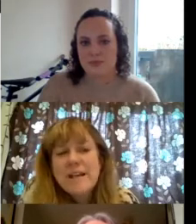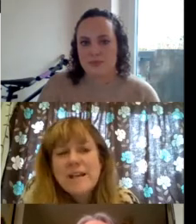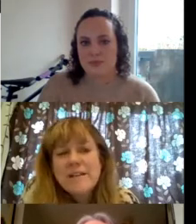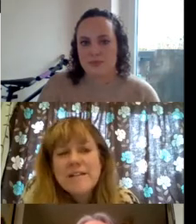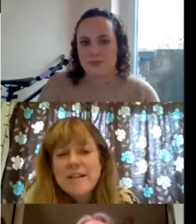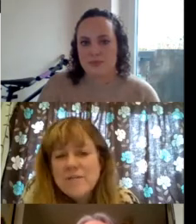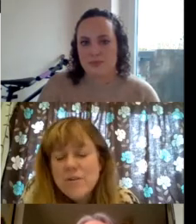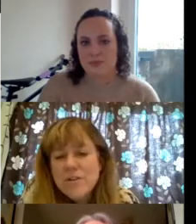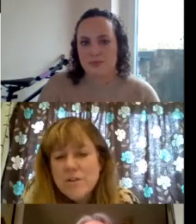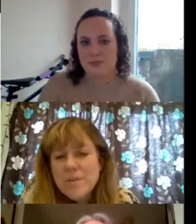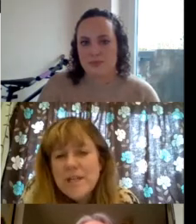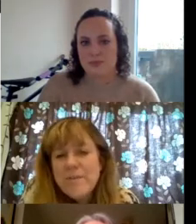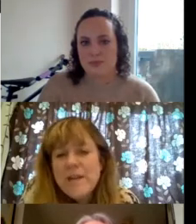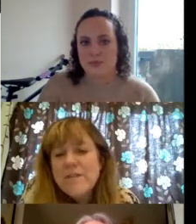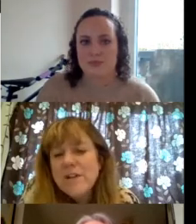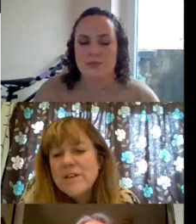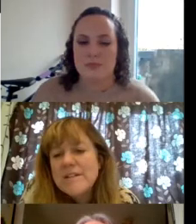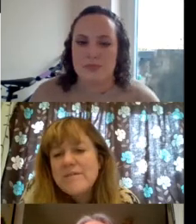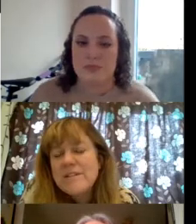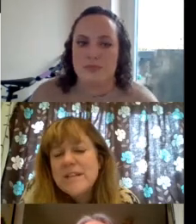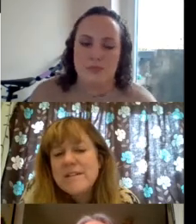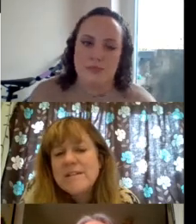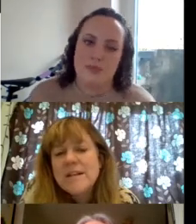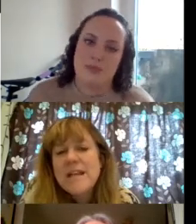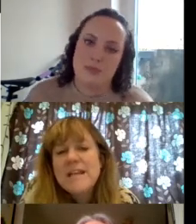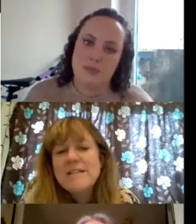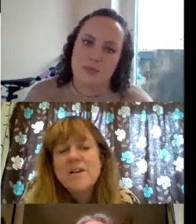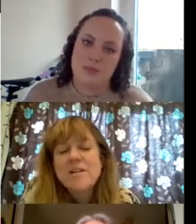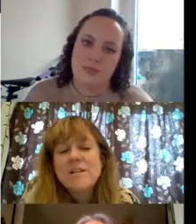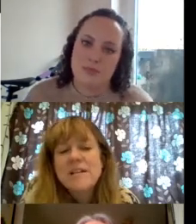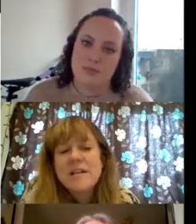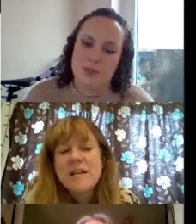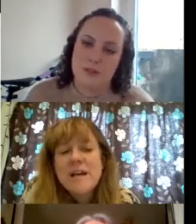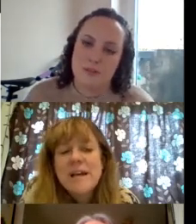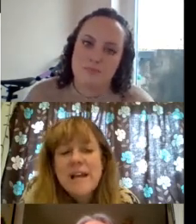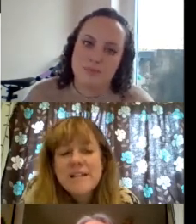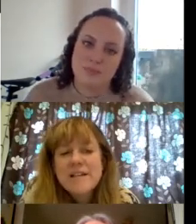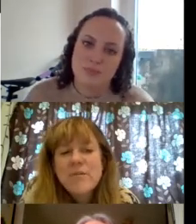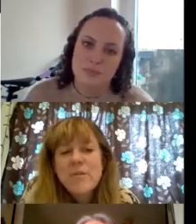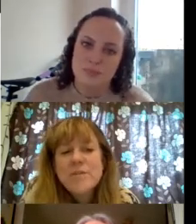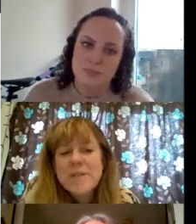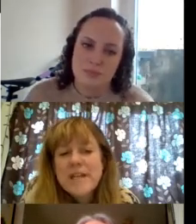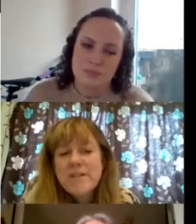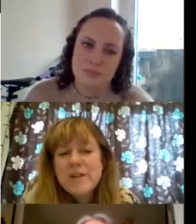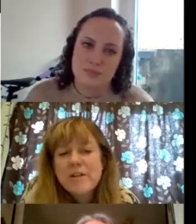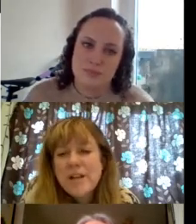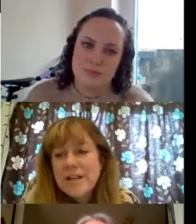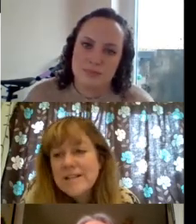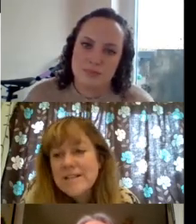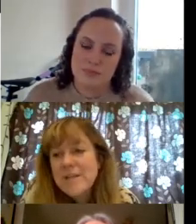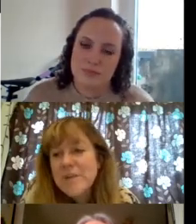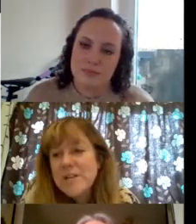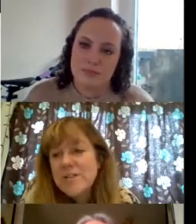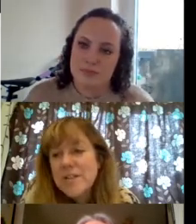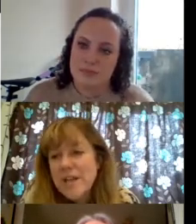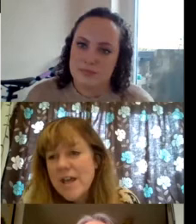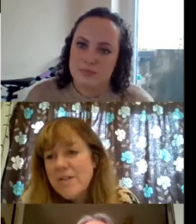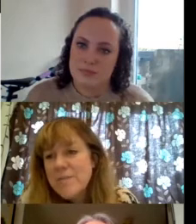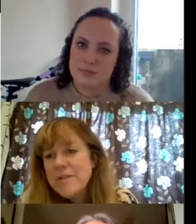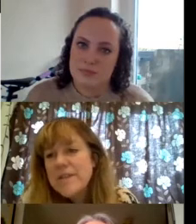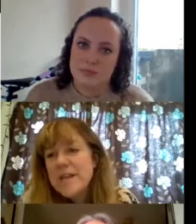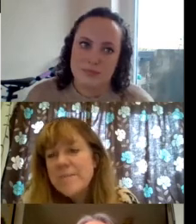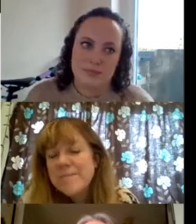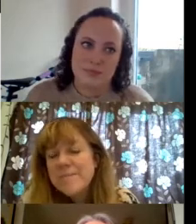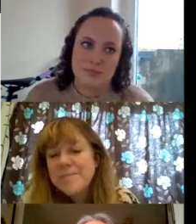working at the Stanley Royd Hospital in Wakefield in the 70s, and he started collecting all this material, and he established